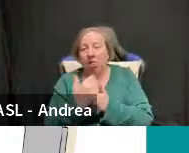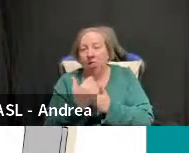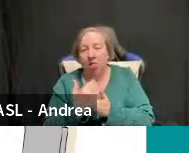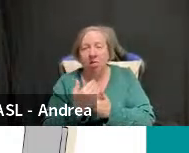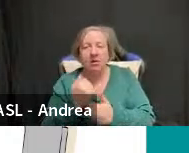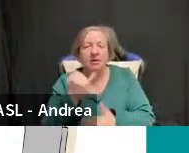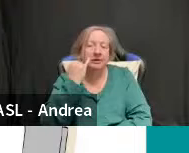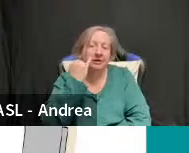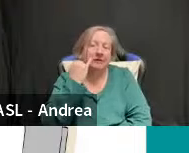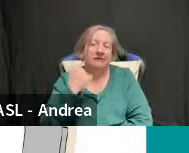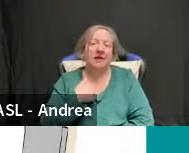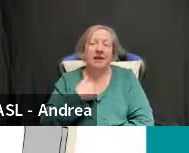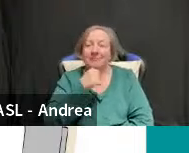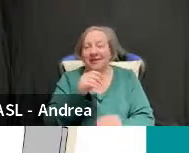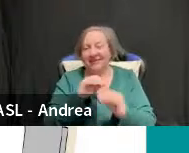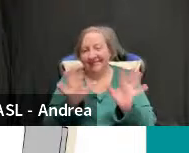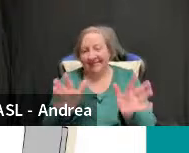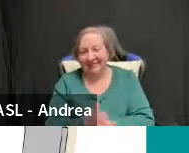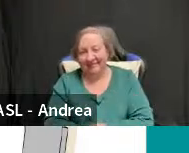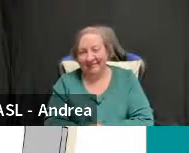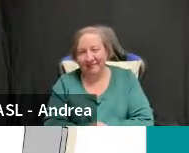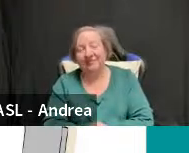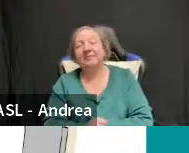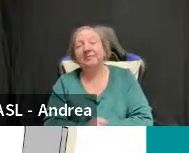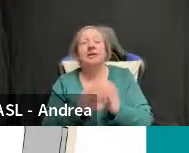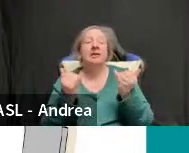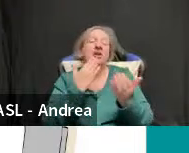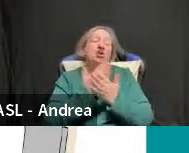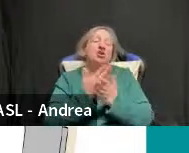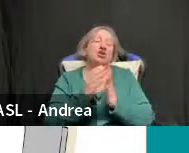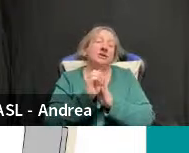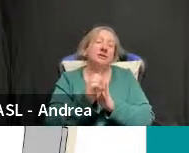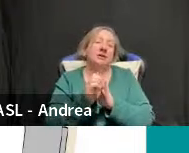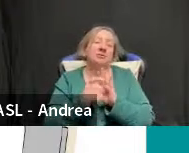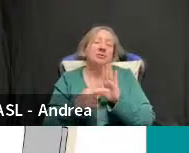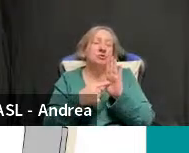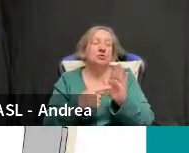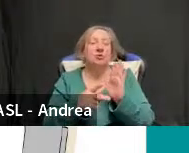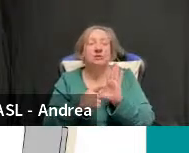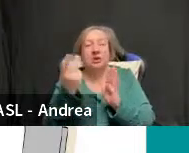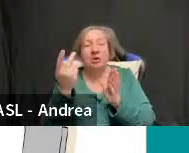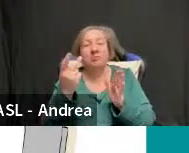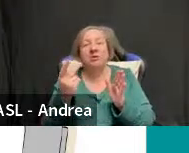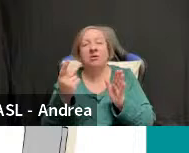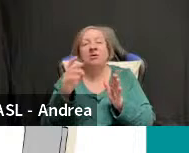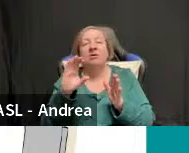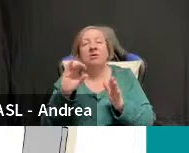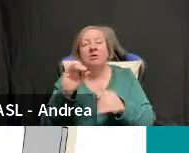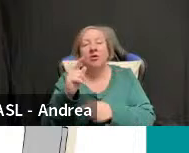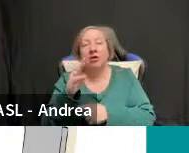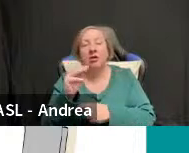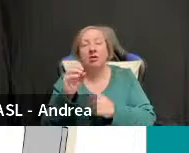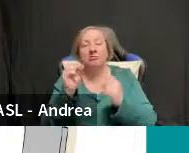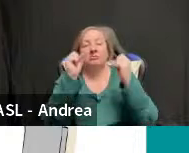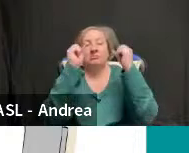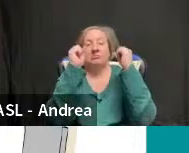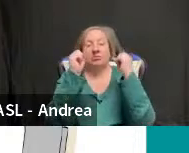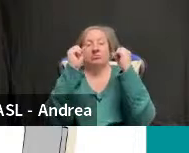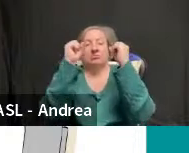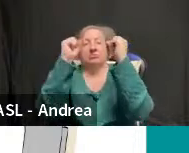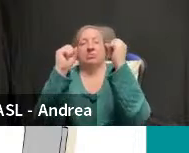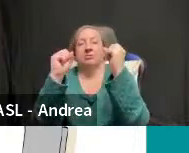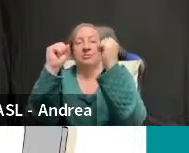I'm not being clear. Well, this is a good example here actually to show the double columns. So that's not to